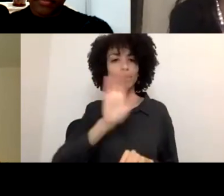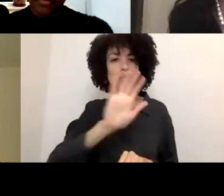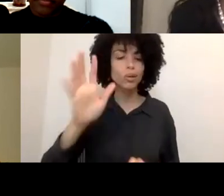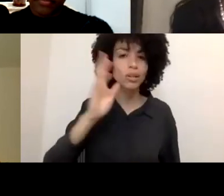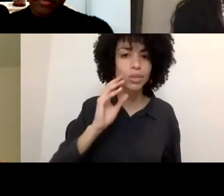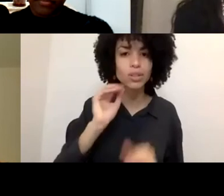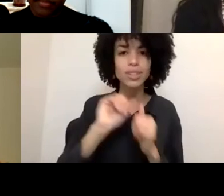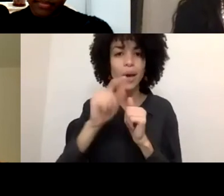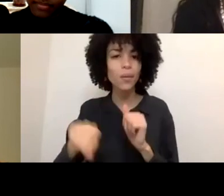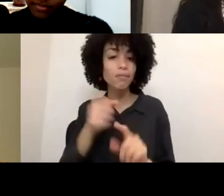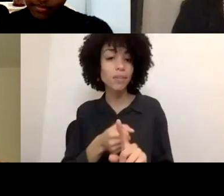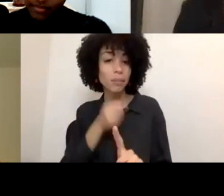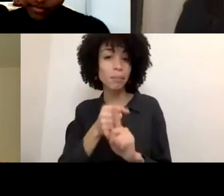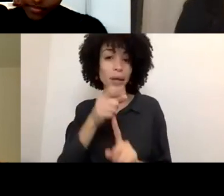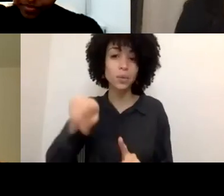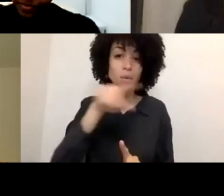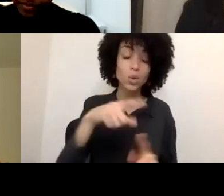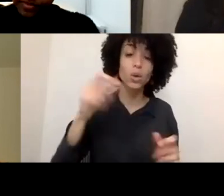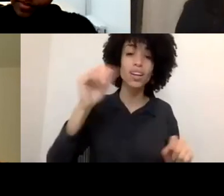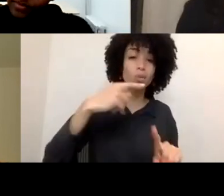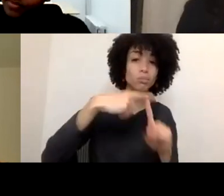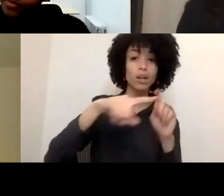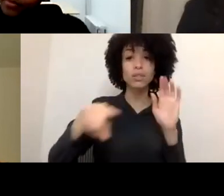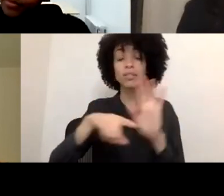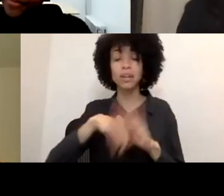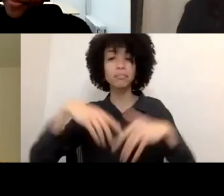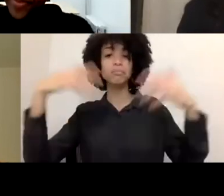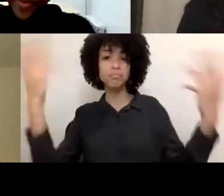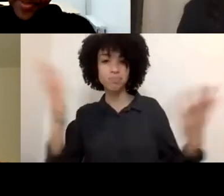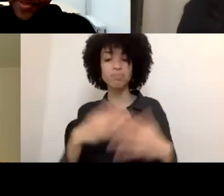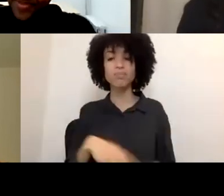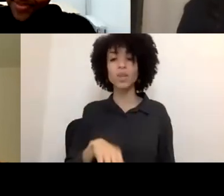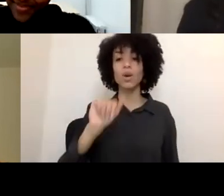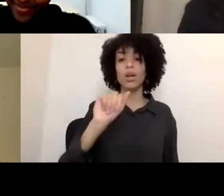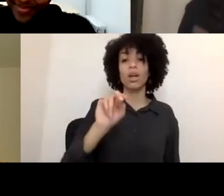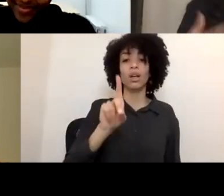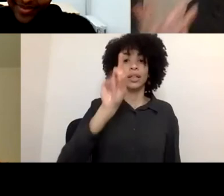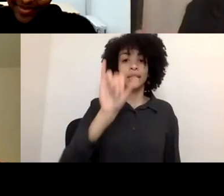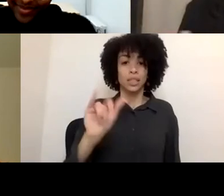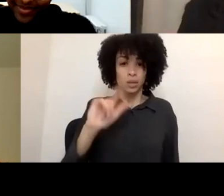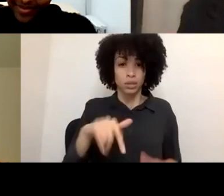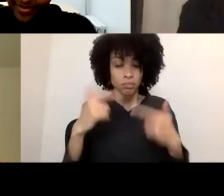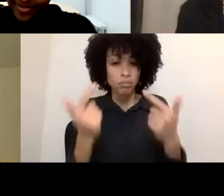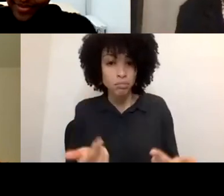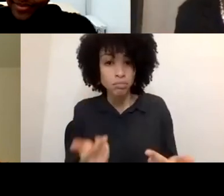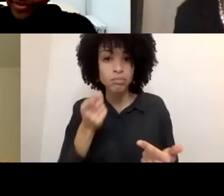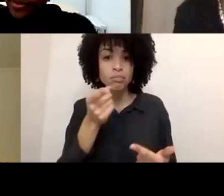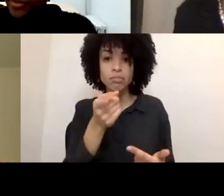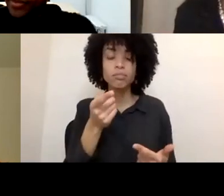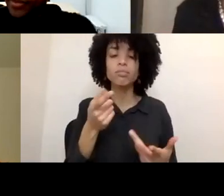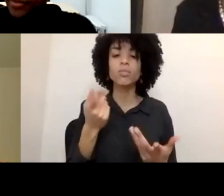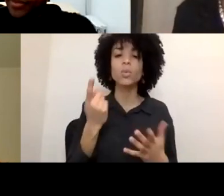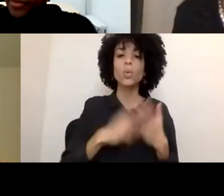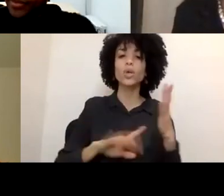So Andy, I'd love to pass it off to you so you could share a little bit about what the grant seeking experience has been for 90 Chen Dance